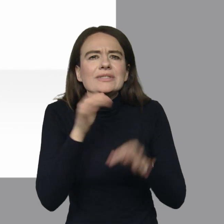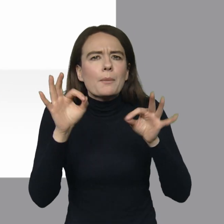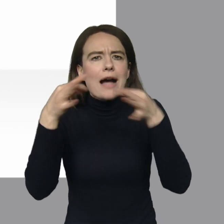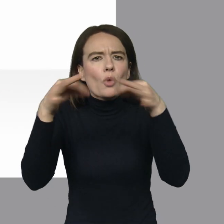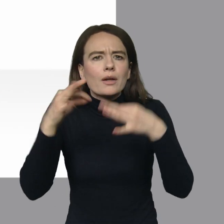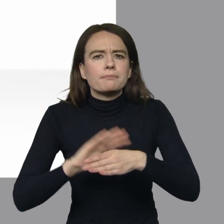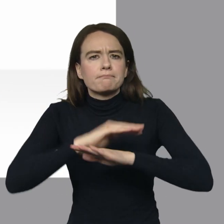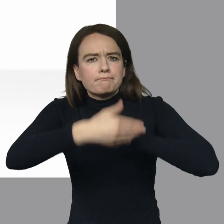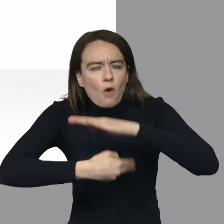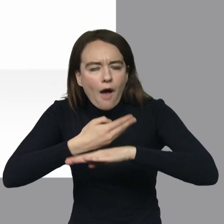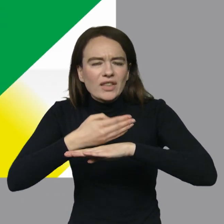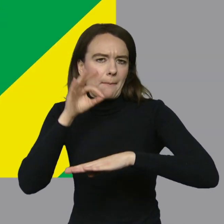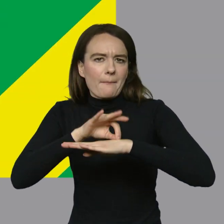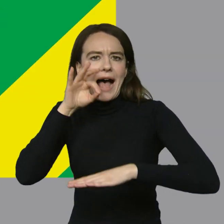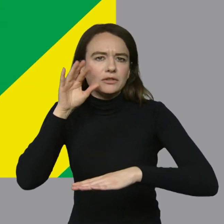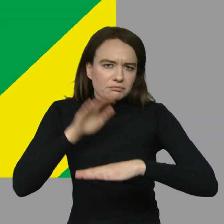dressing to cover the bite.